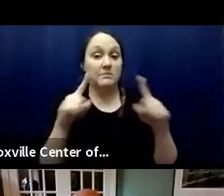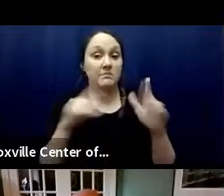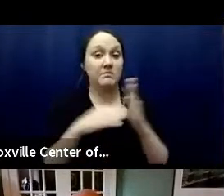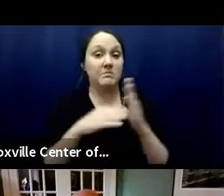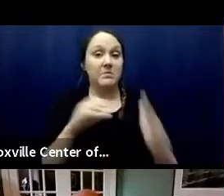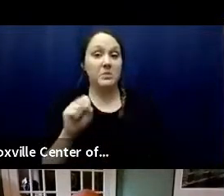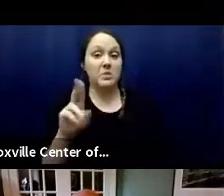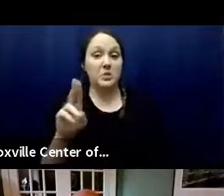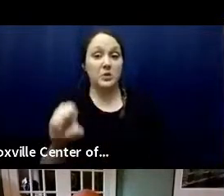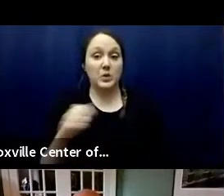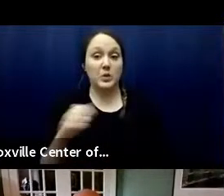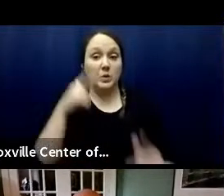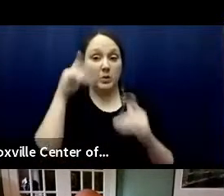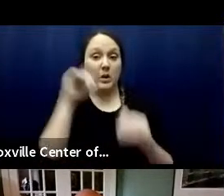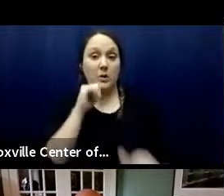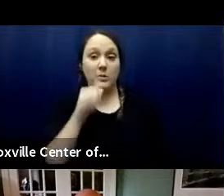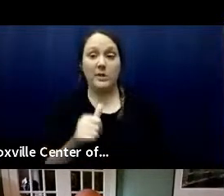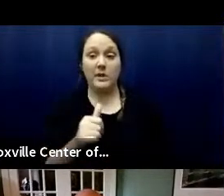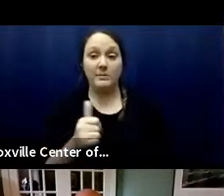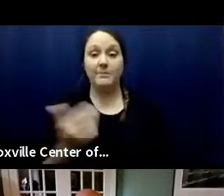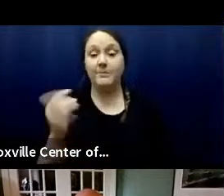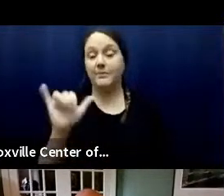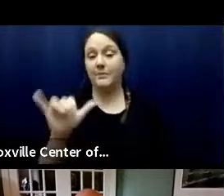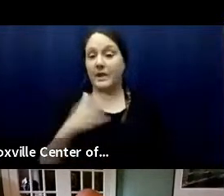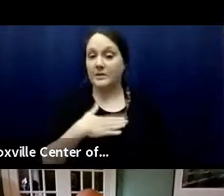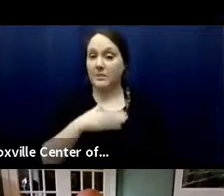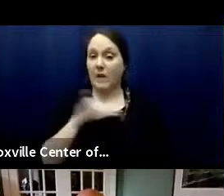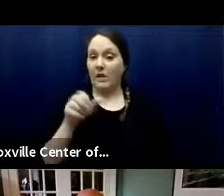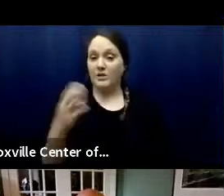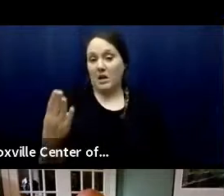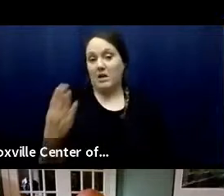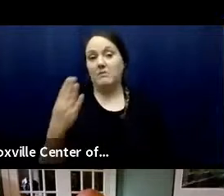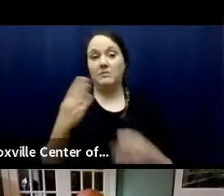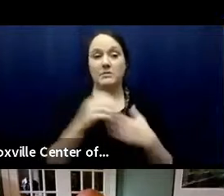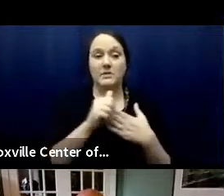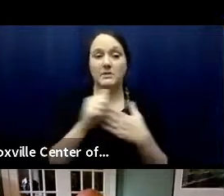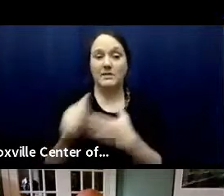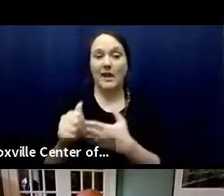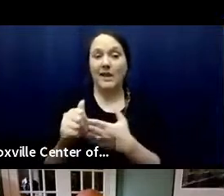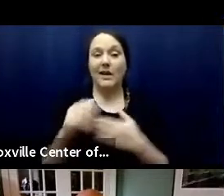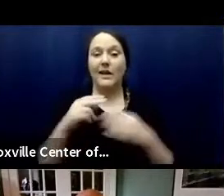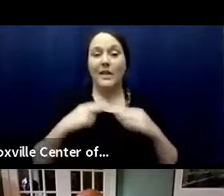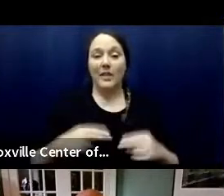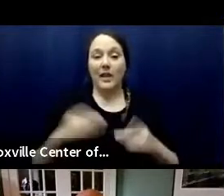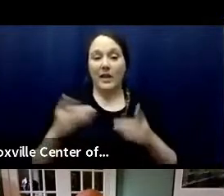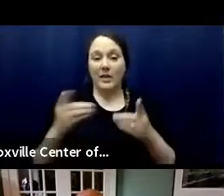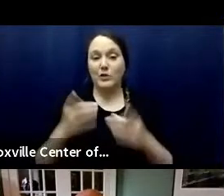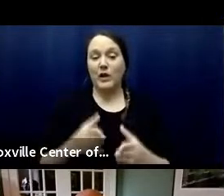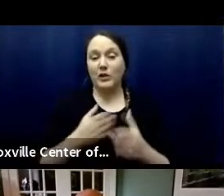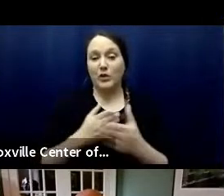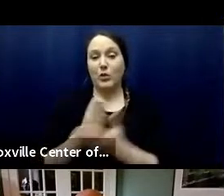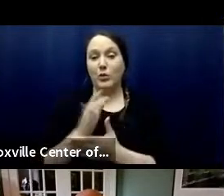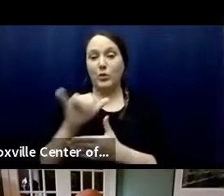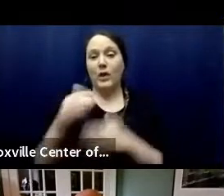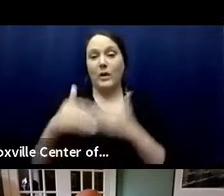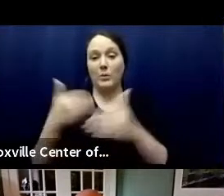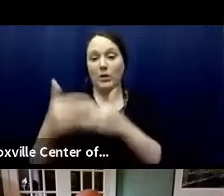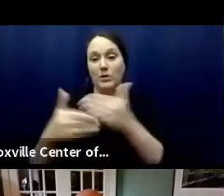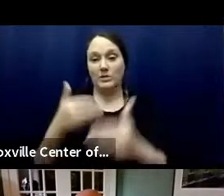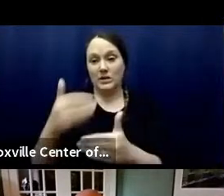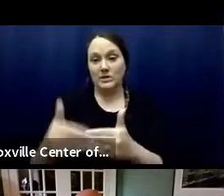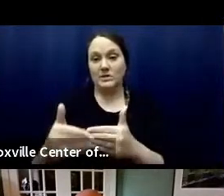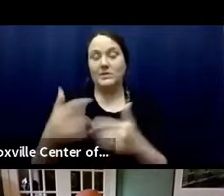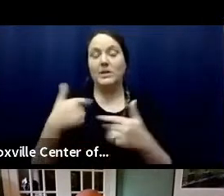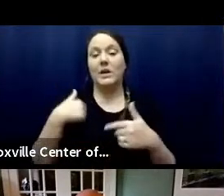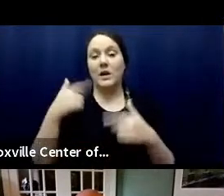sue, I certainly hope not. That's my job is to guide the health director through that process and hope